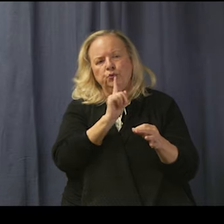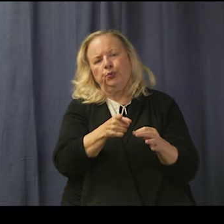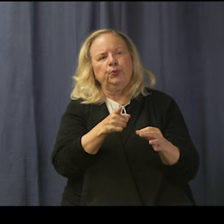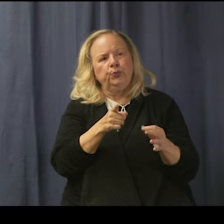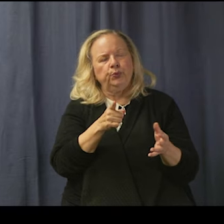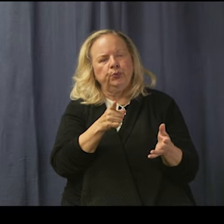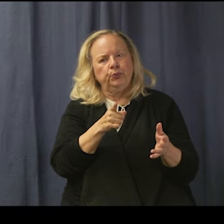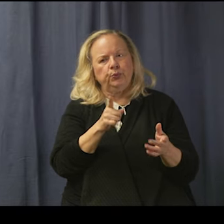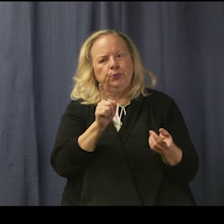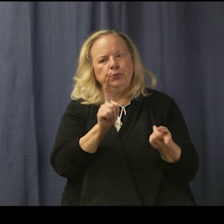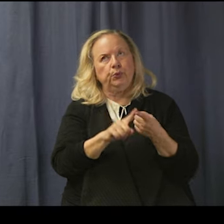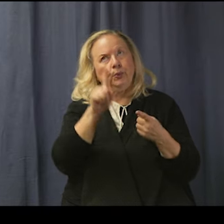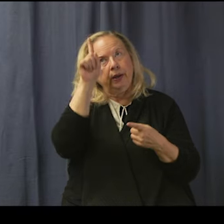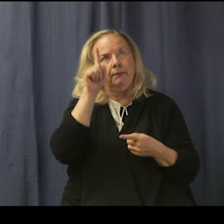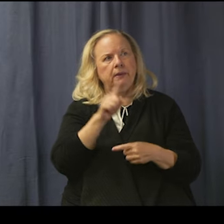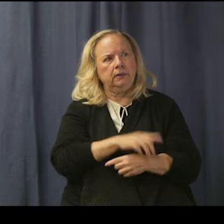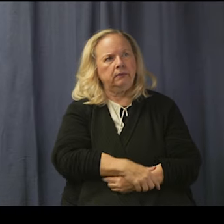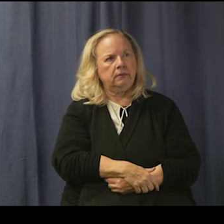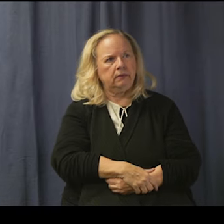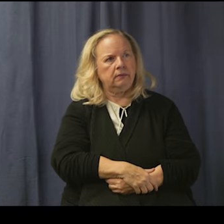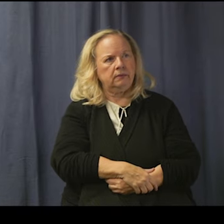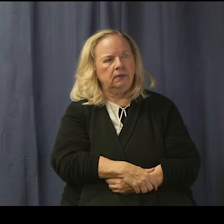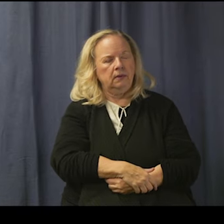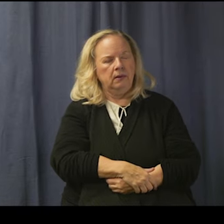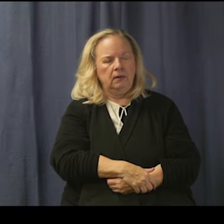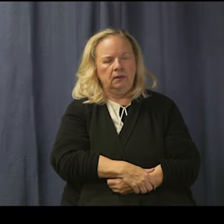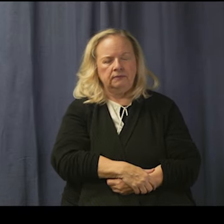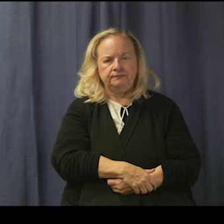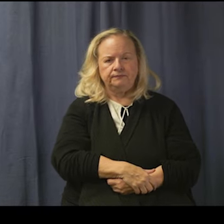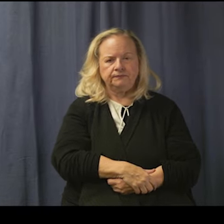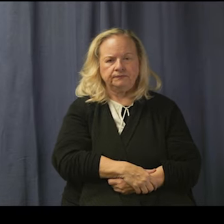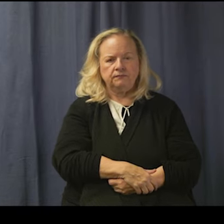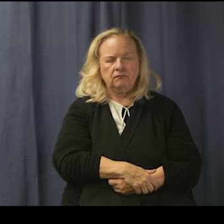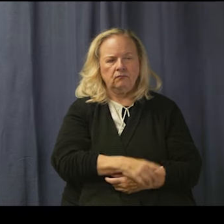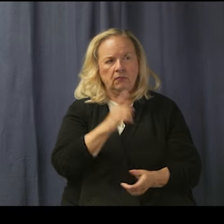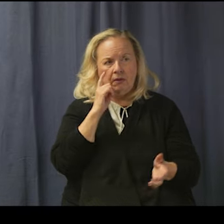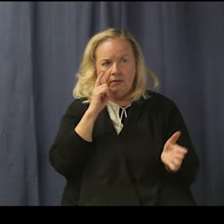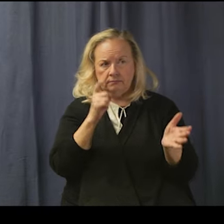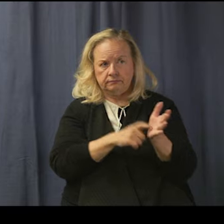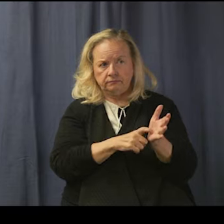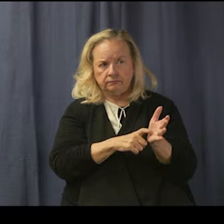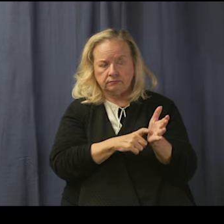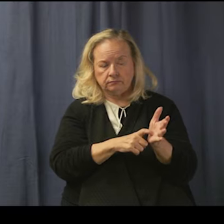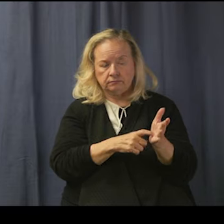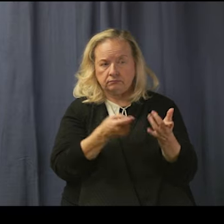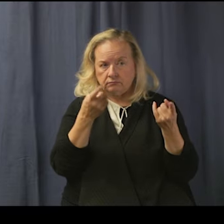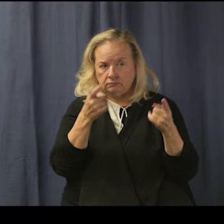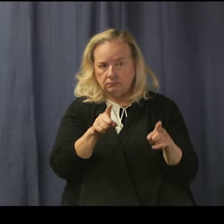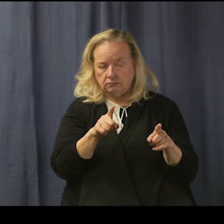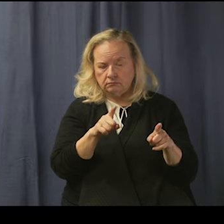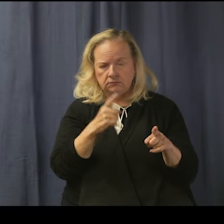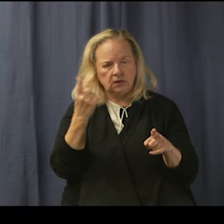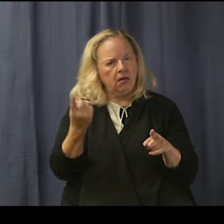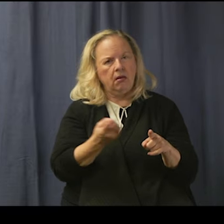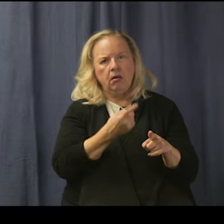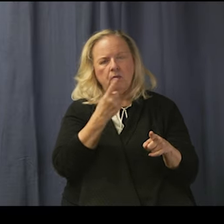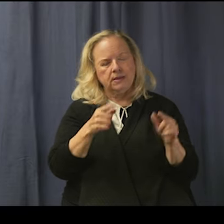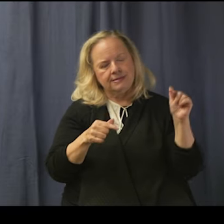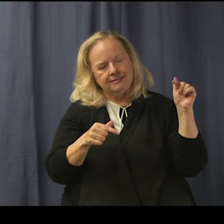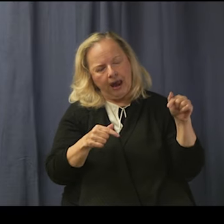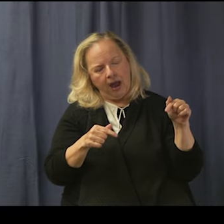true to the calling. And notice, when he does this, he's always